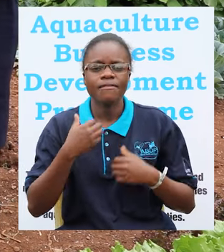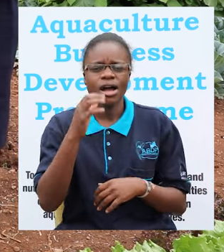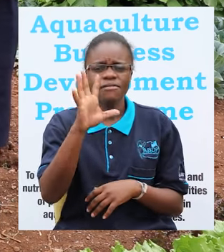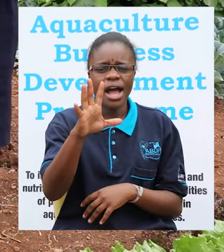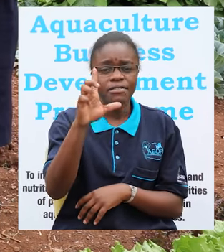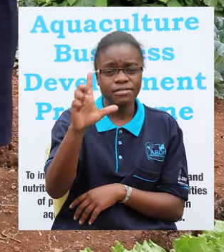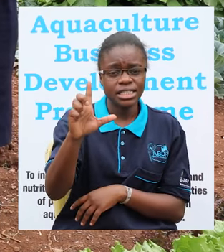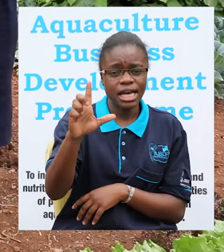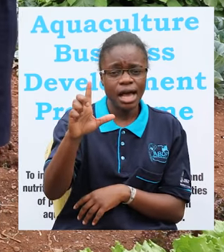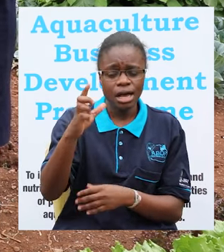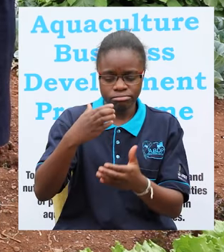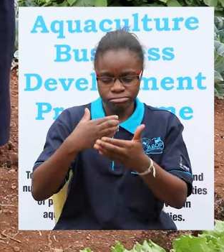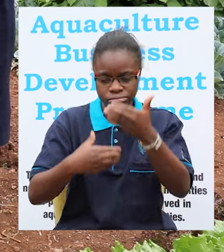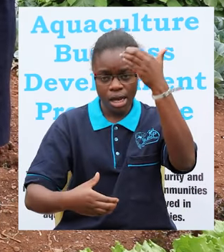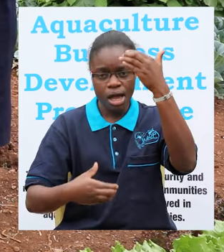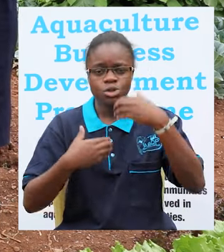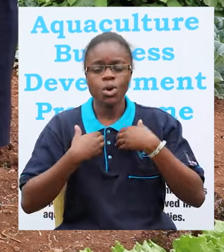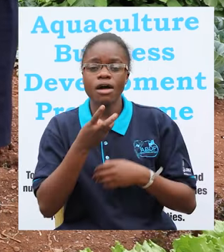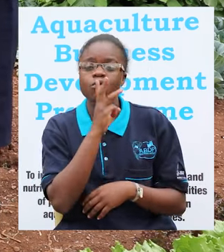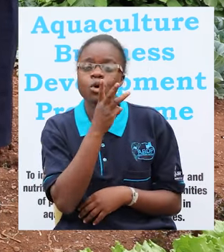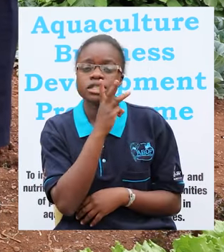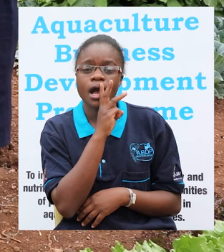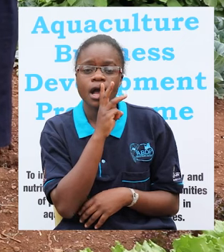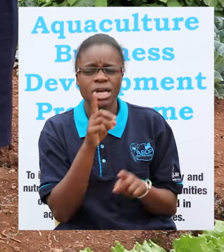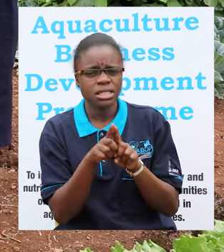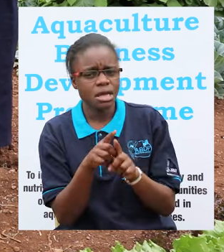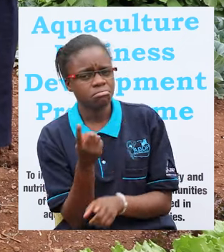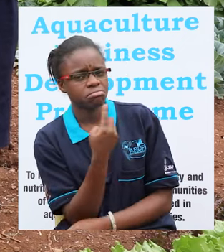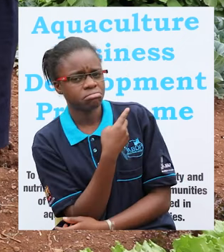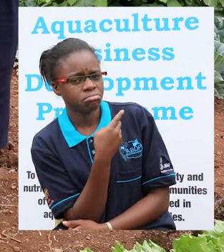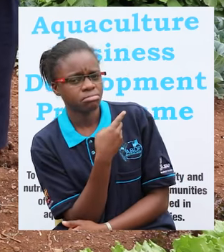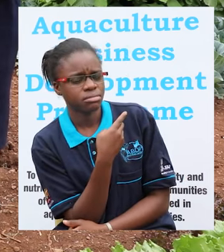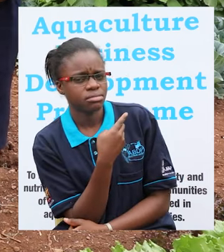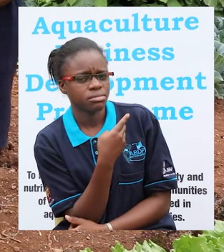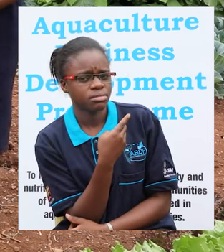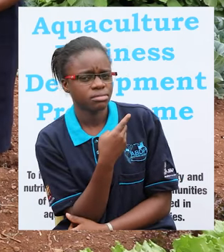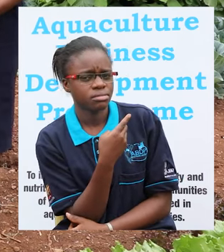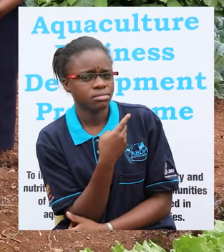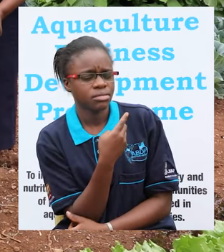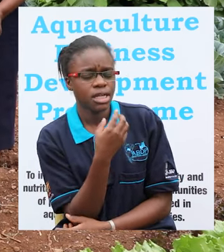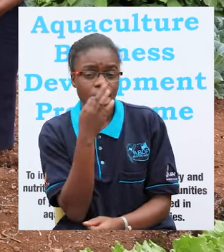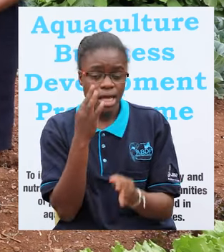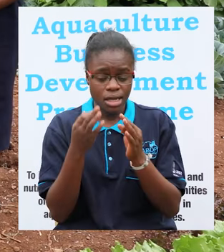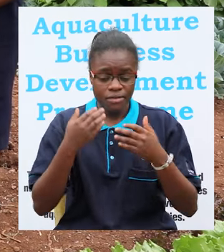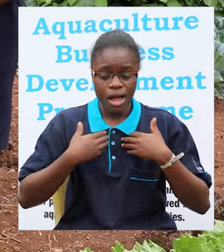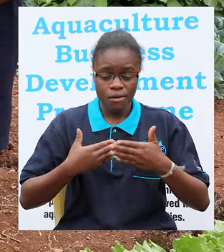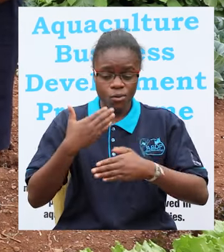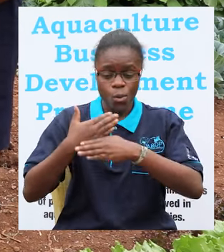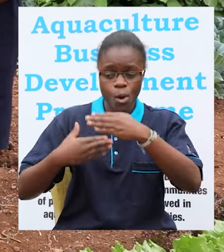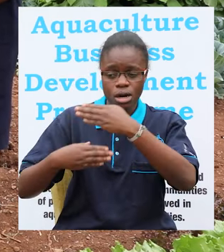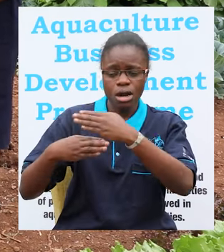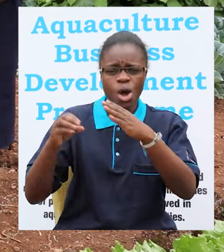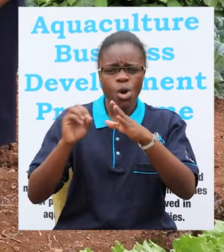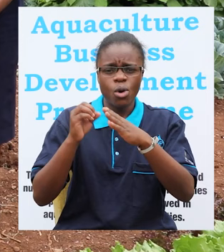the 5-liter jerry can or container for the water. These jerry cans you erect along the wall or along